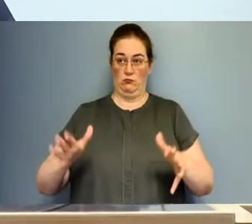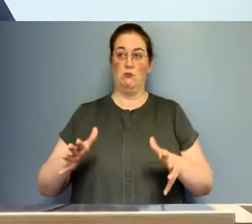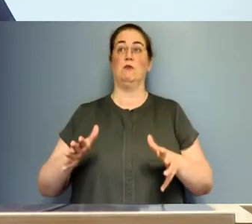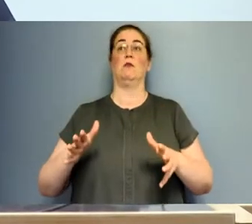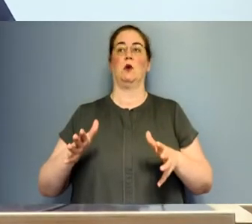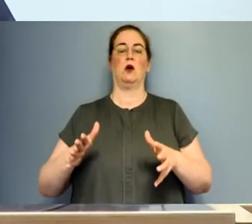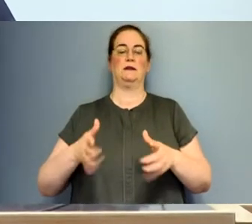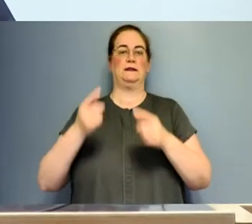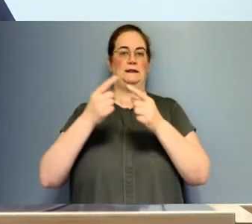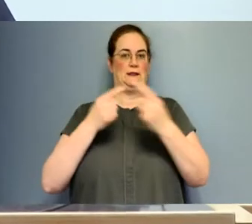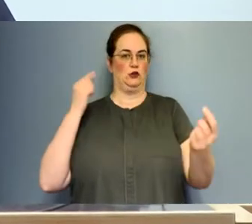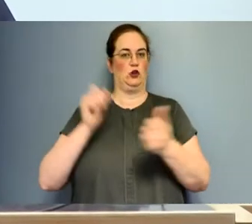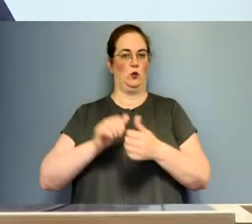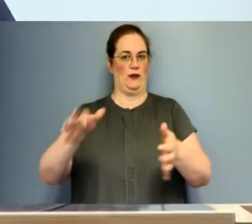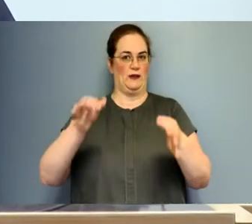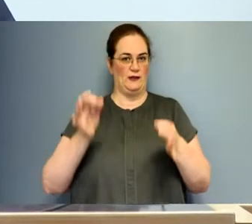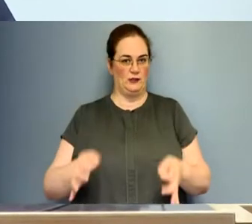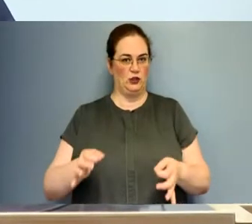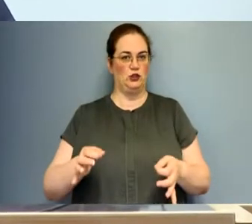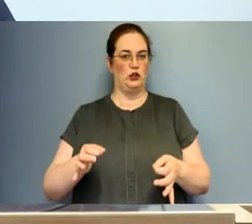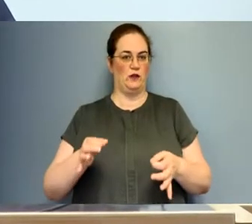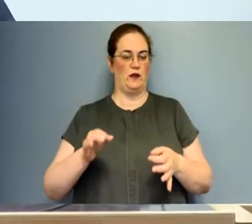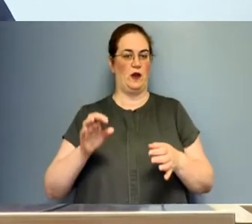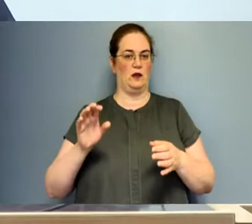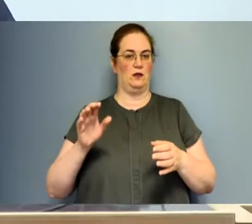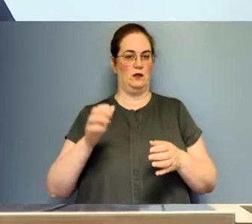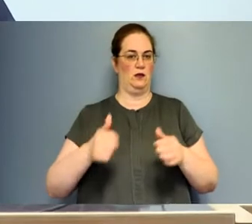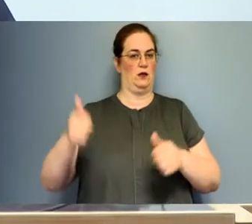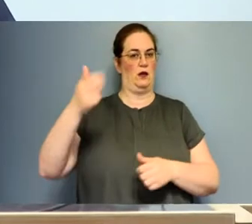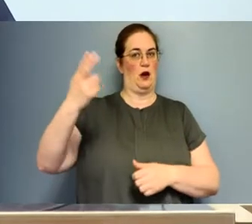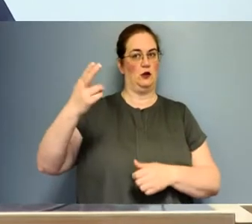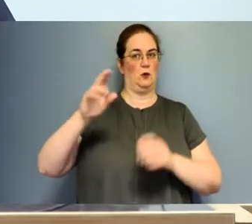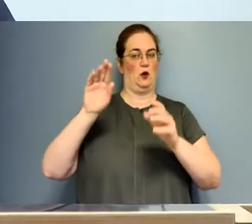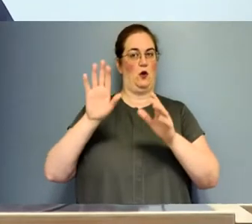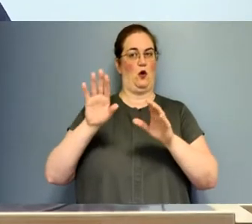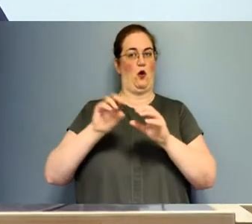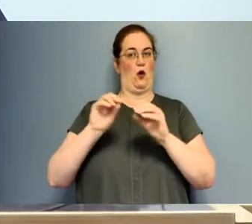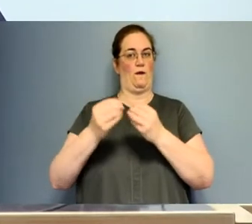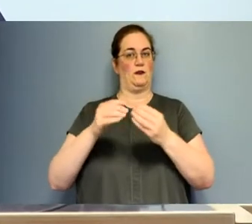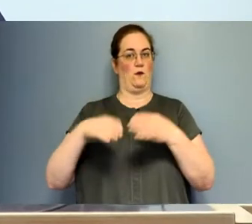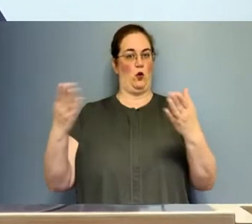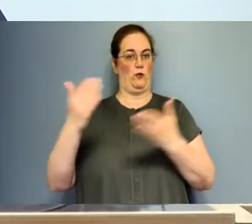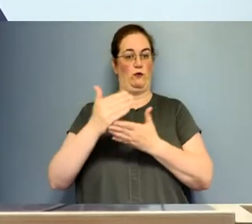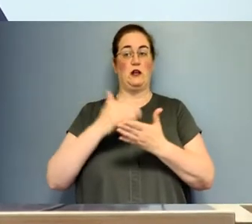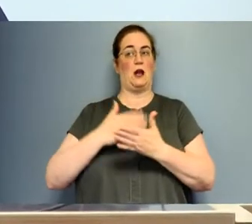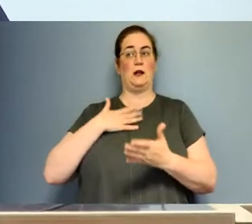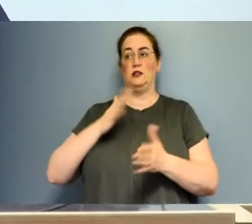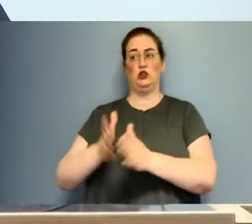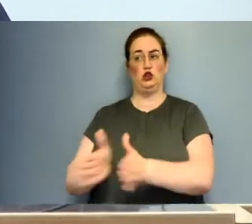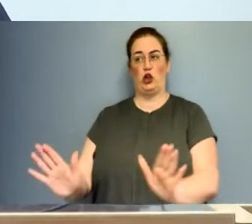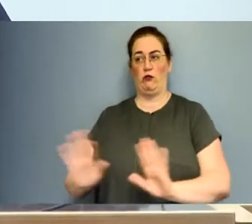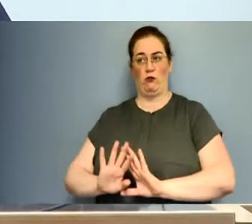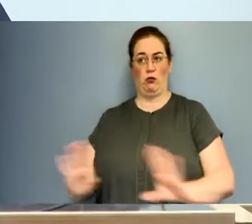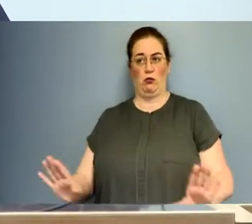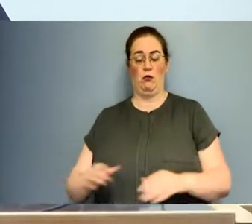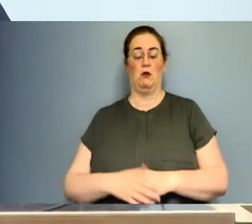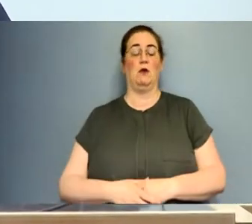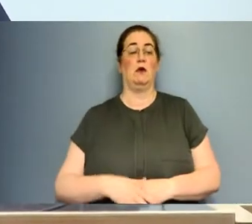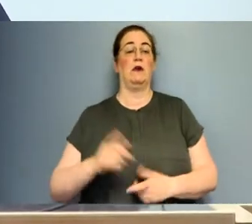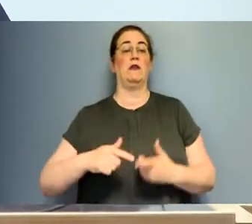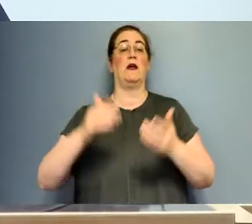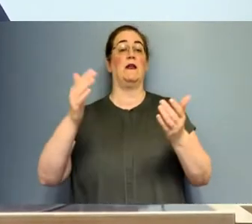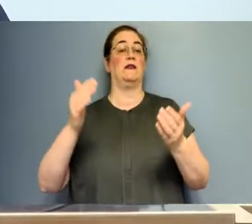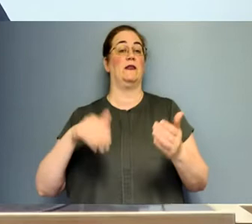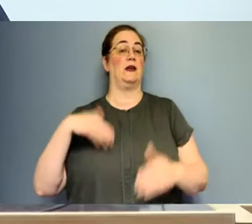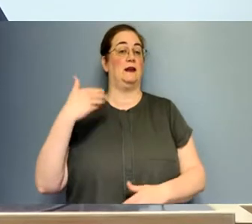disagrees with the decision that the Office of Open Records makes in a specific case, and I'm just speaking generally, then the next